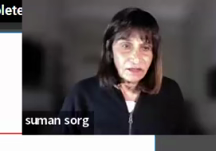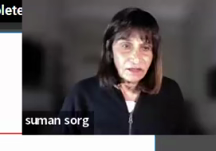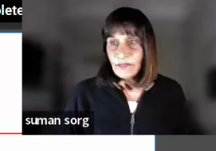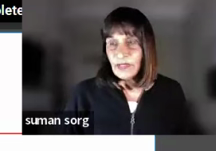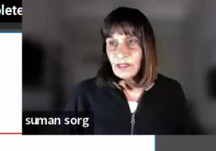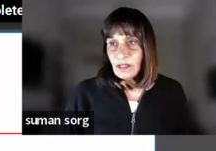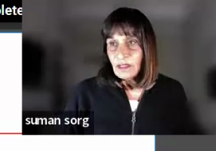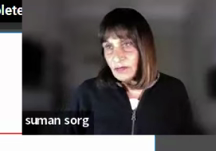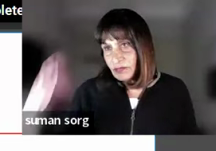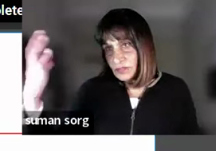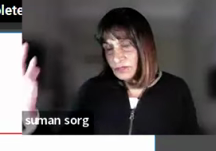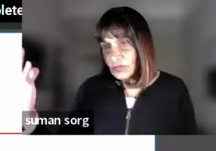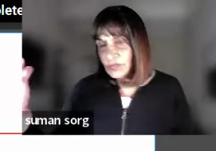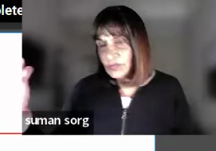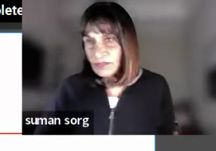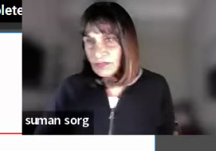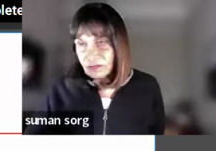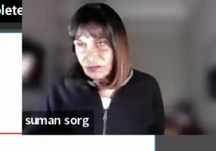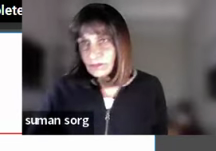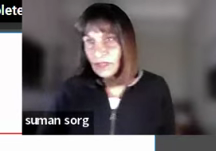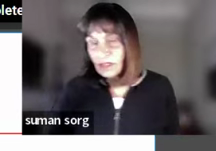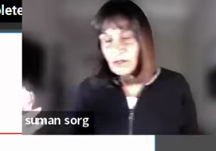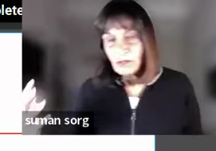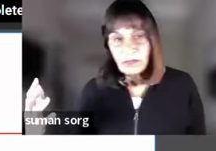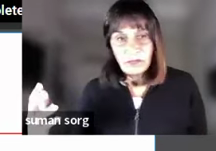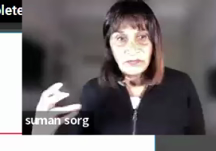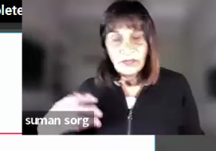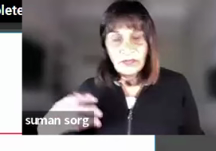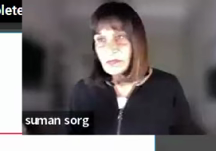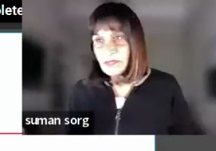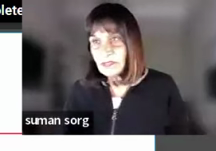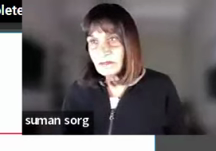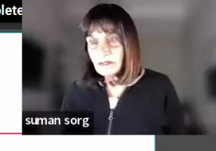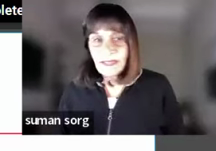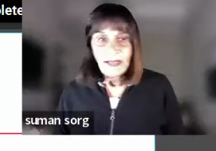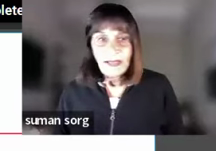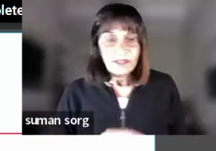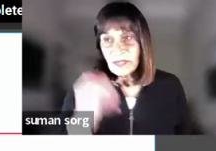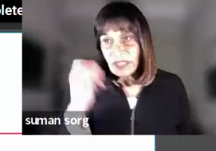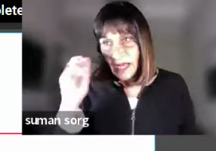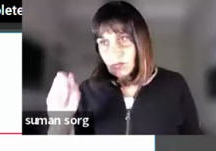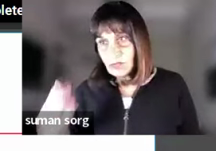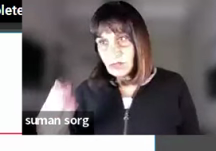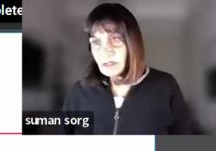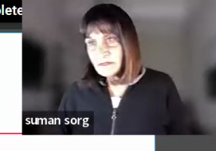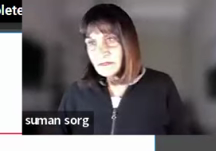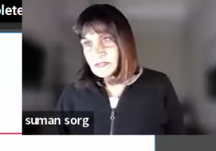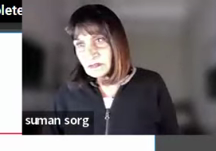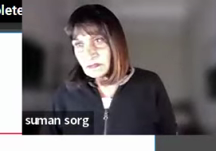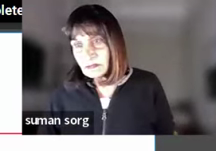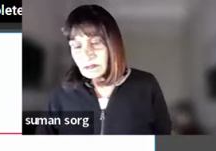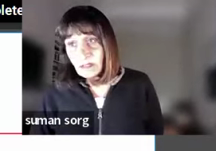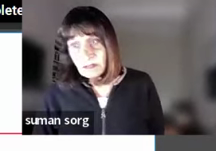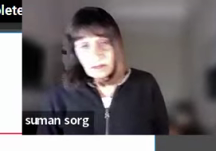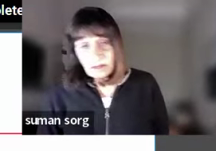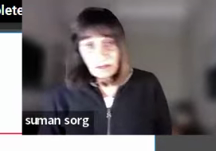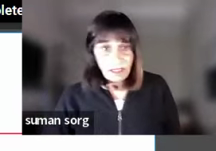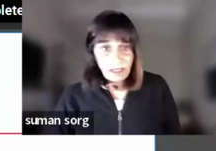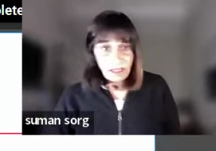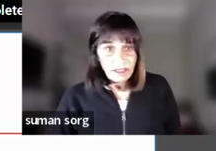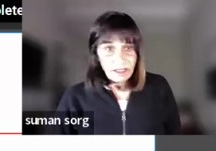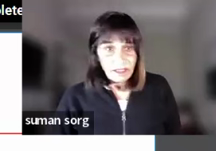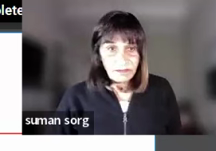never a time when not only we'll be able to, secure the building with cameras, but actual physical